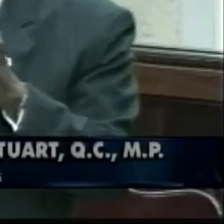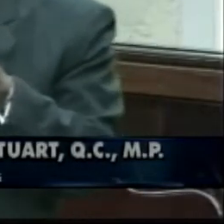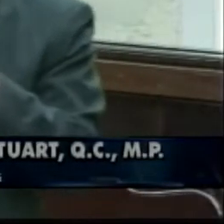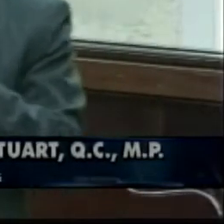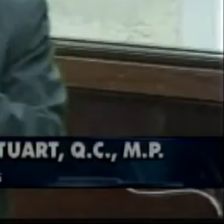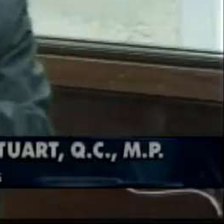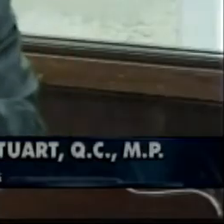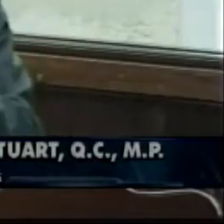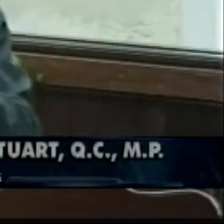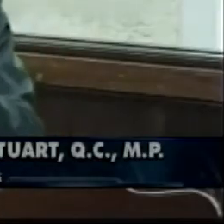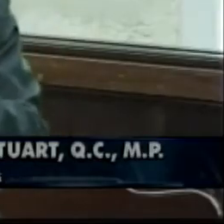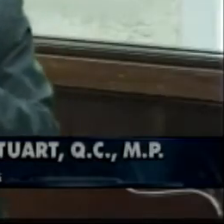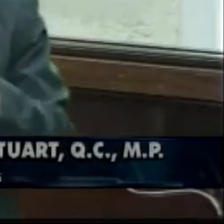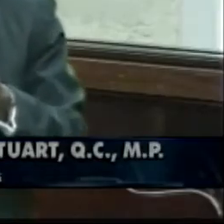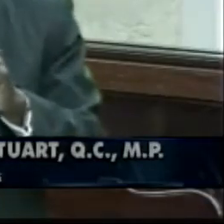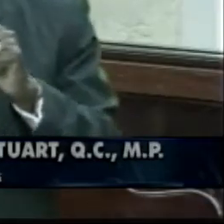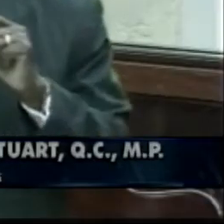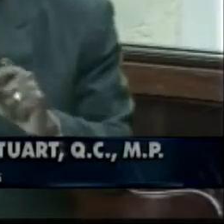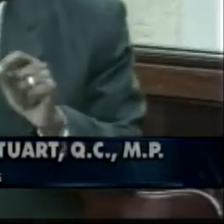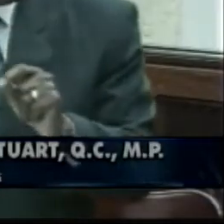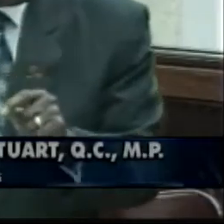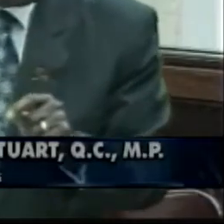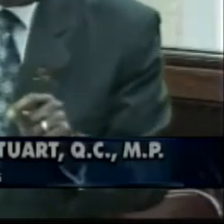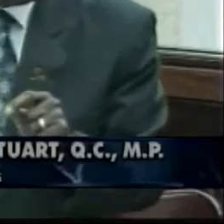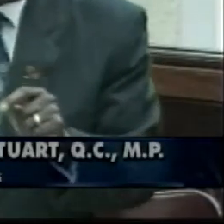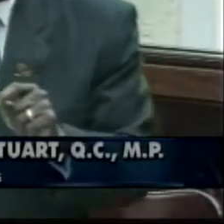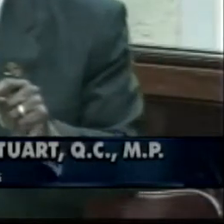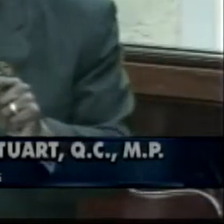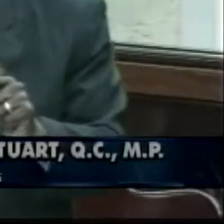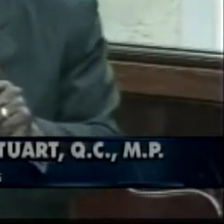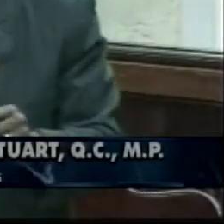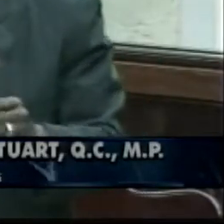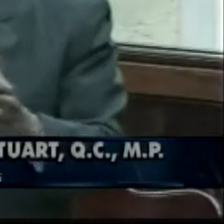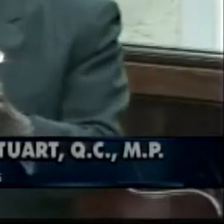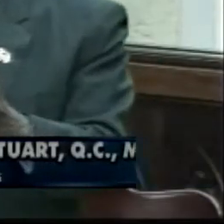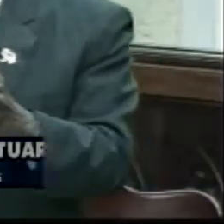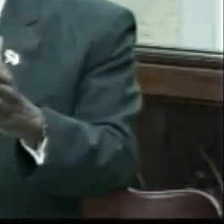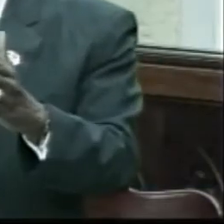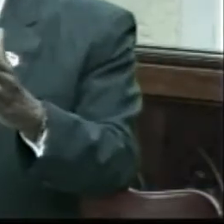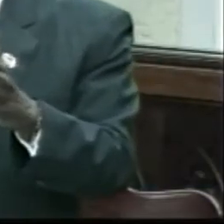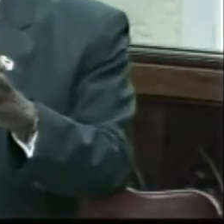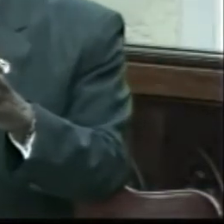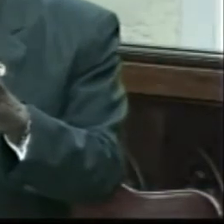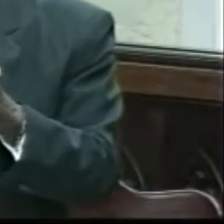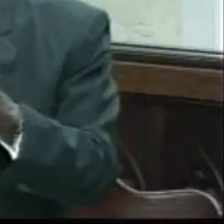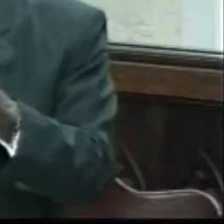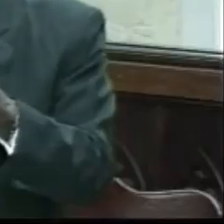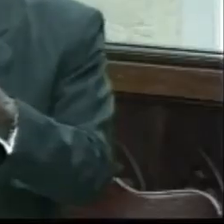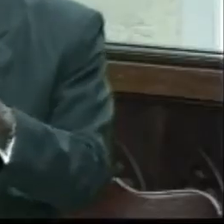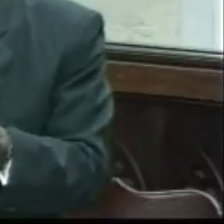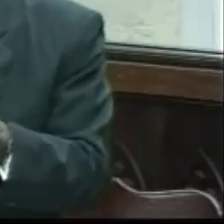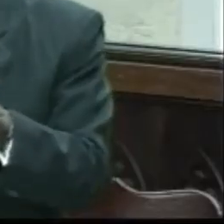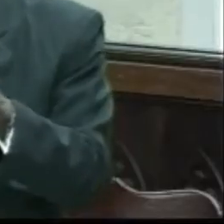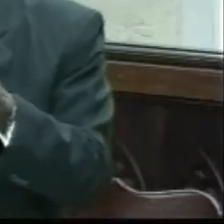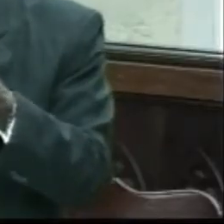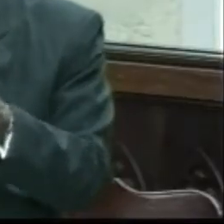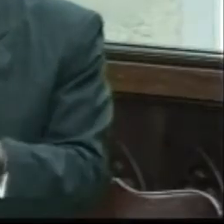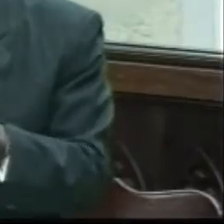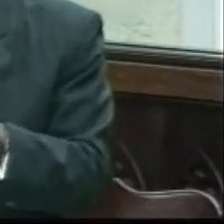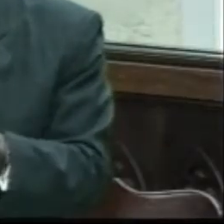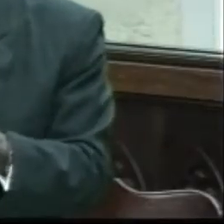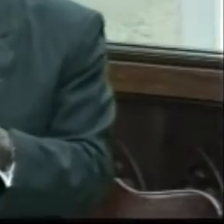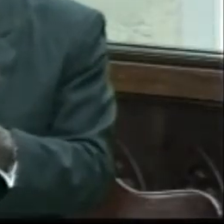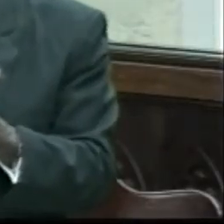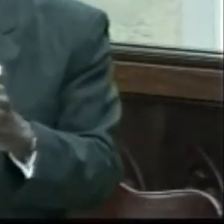but necessitates the possession of certain competencies. And therefore, the Caribbean